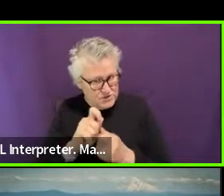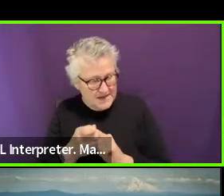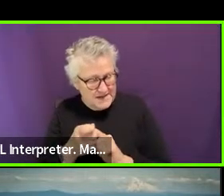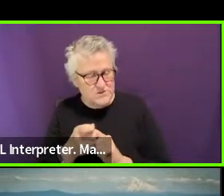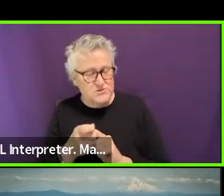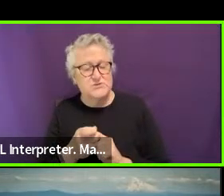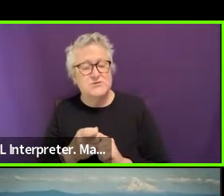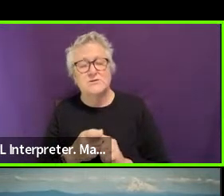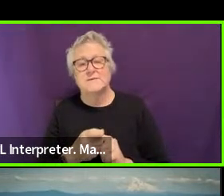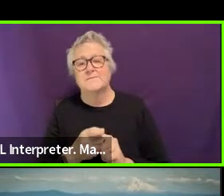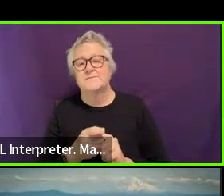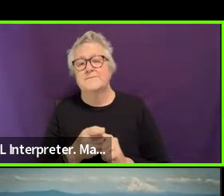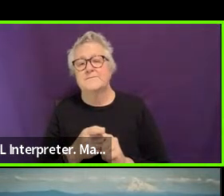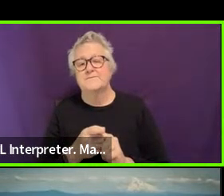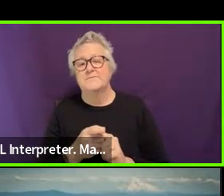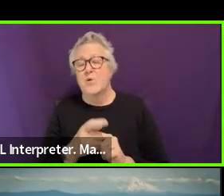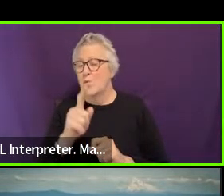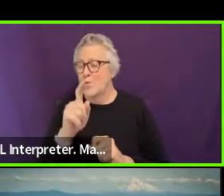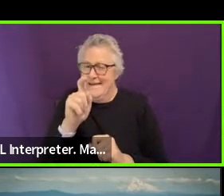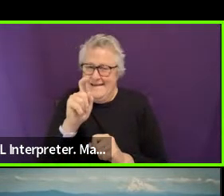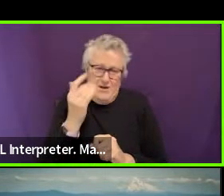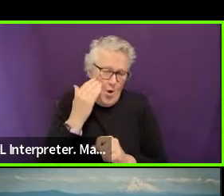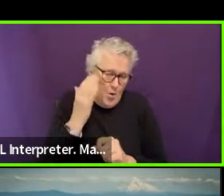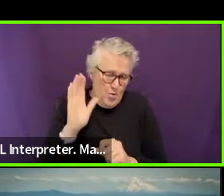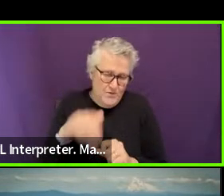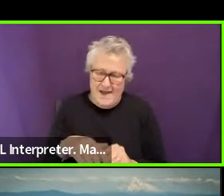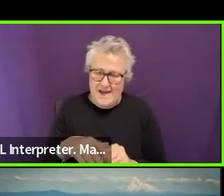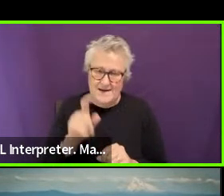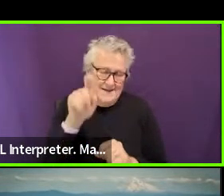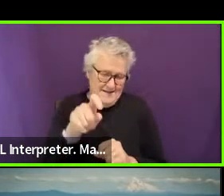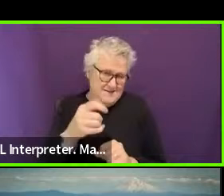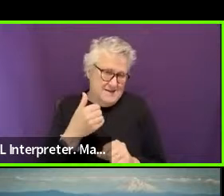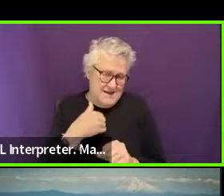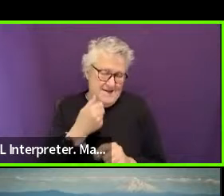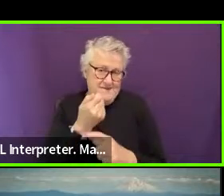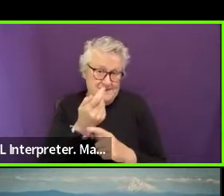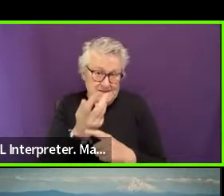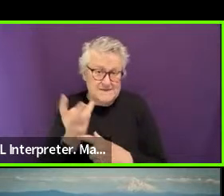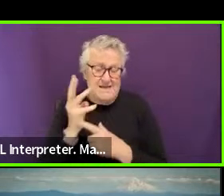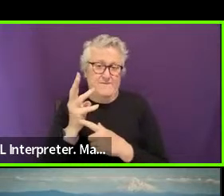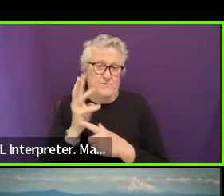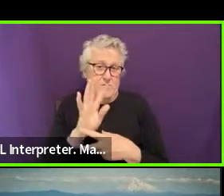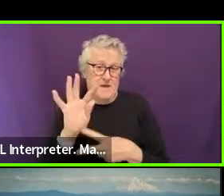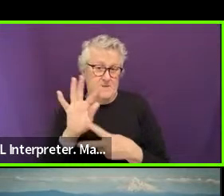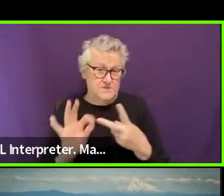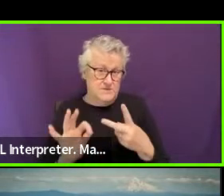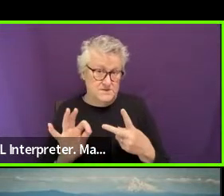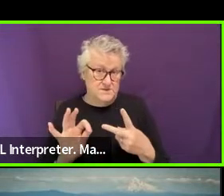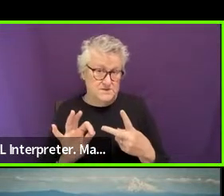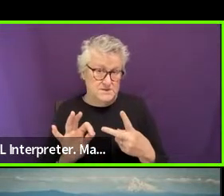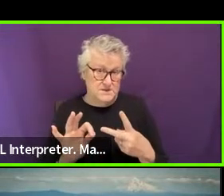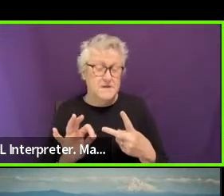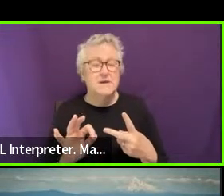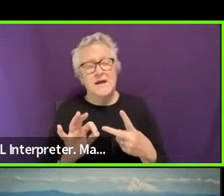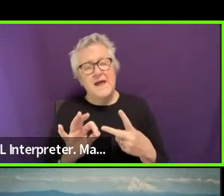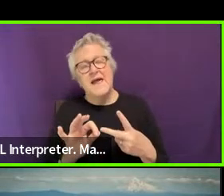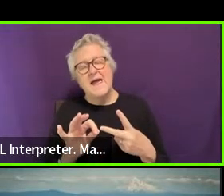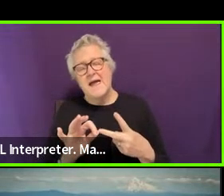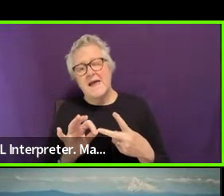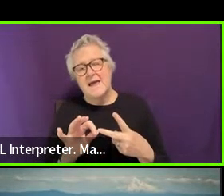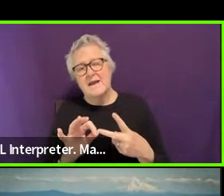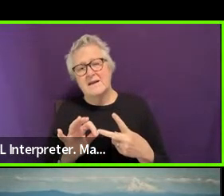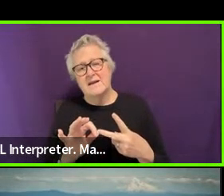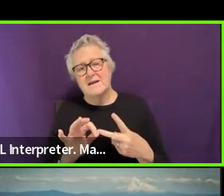achieve multiple outcomes. So being able to see all of these options certainly is important.